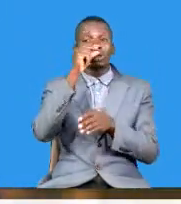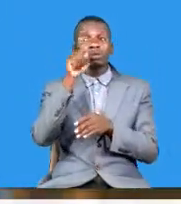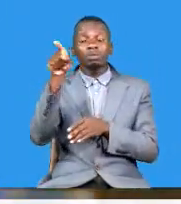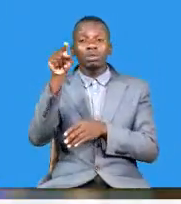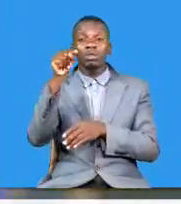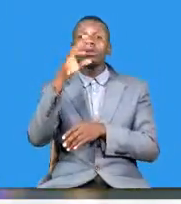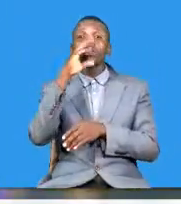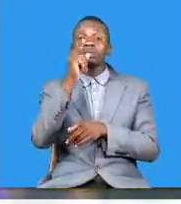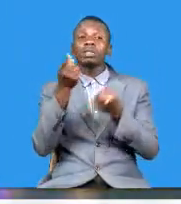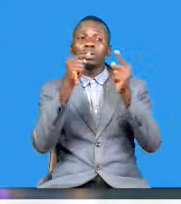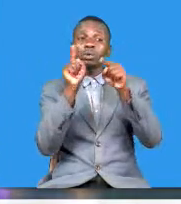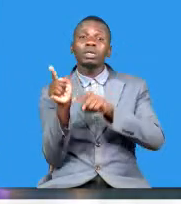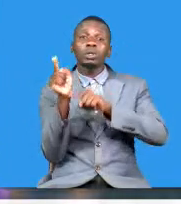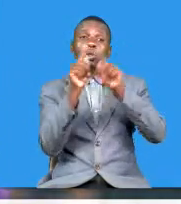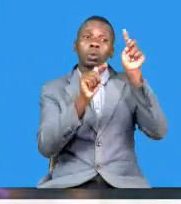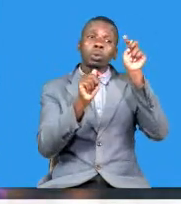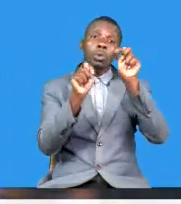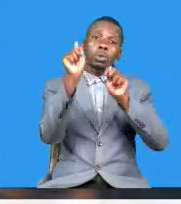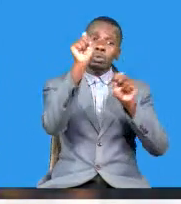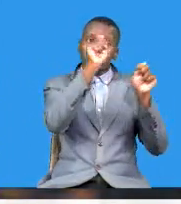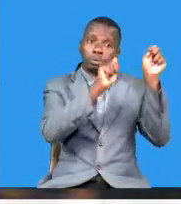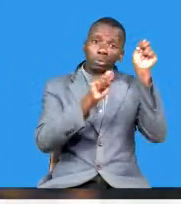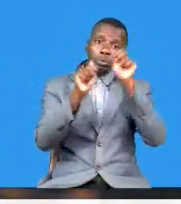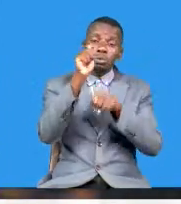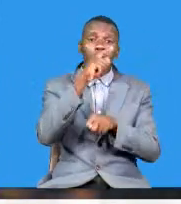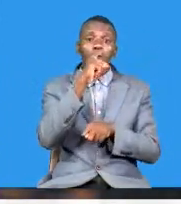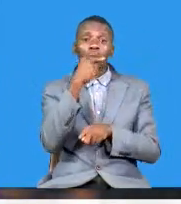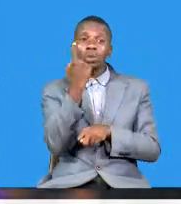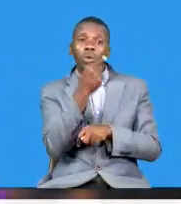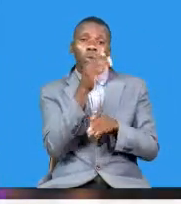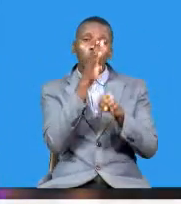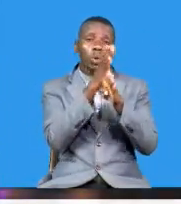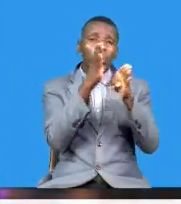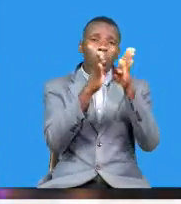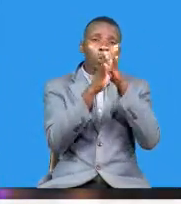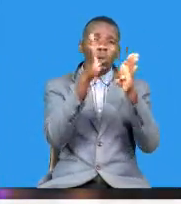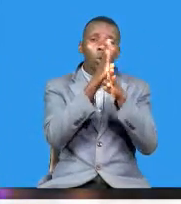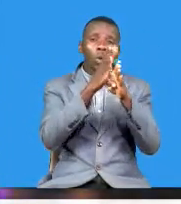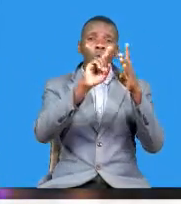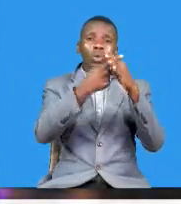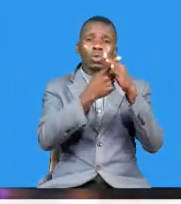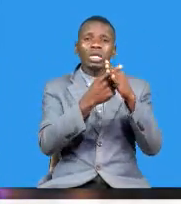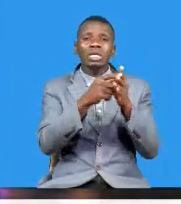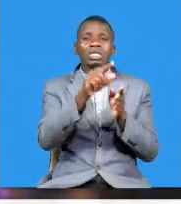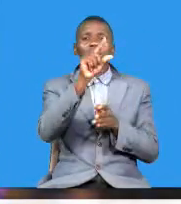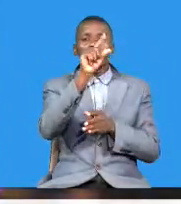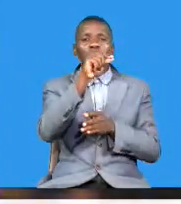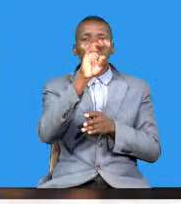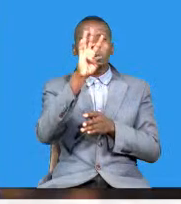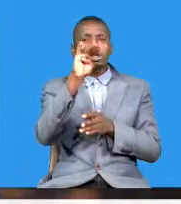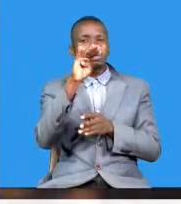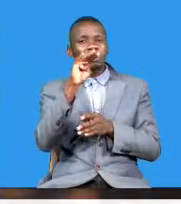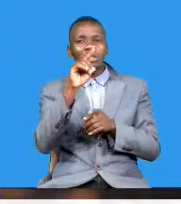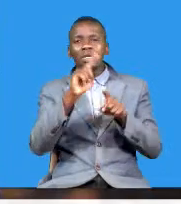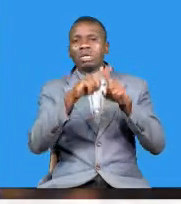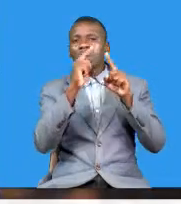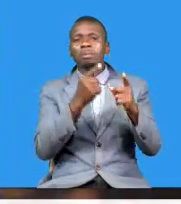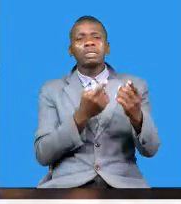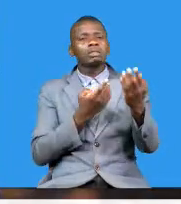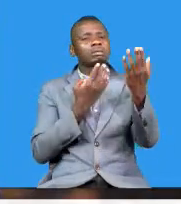in Livingstone when he toured the school, whose construction started in 2014 and has